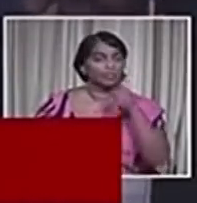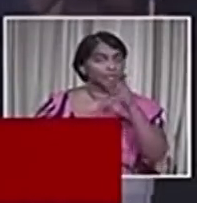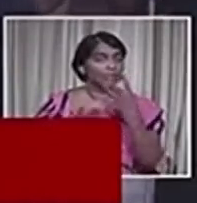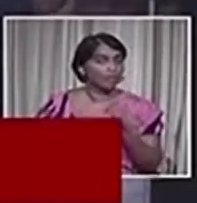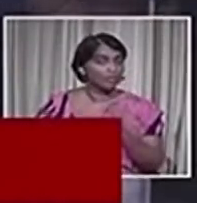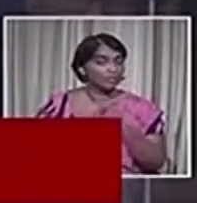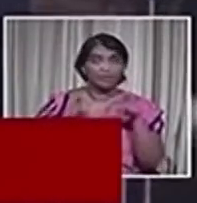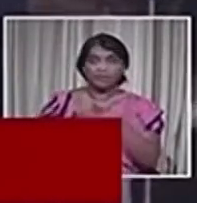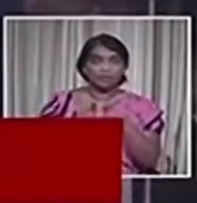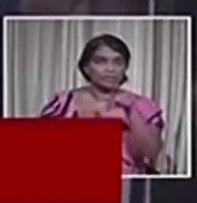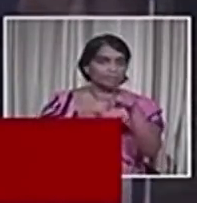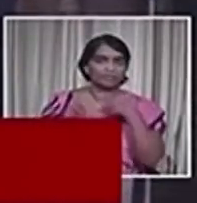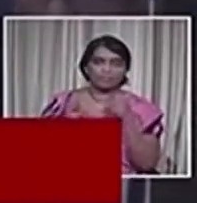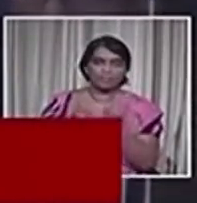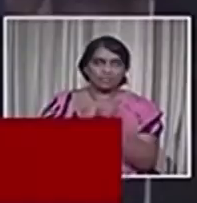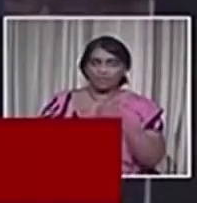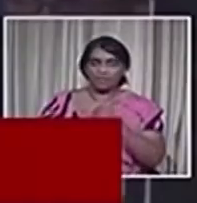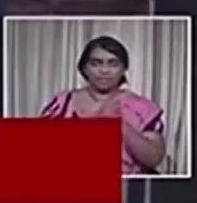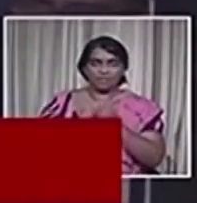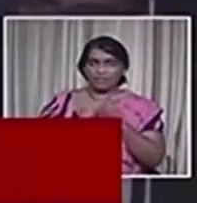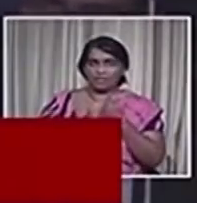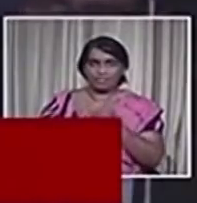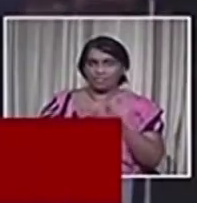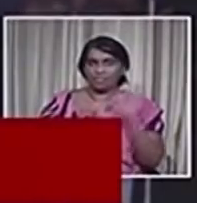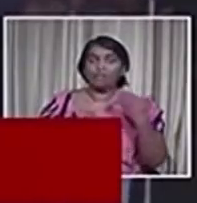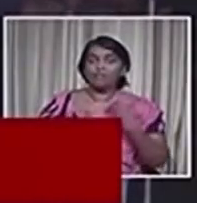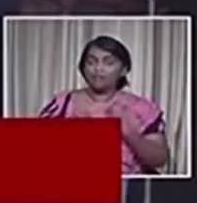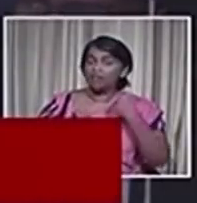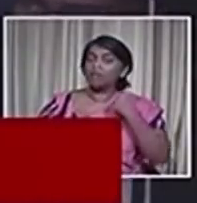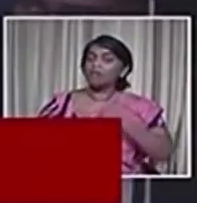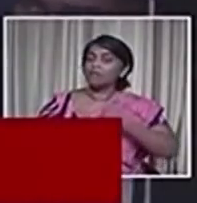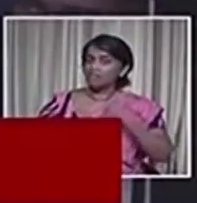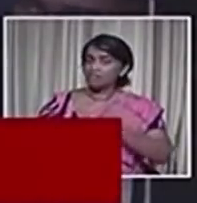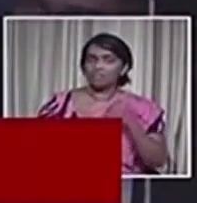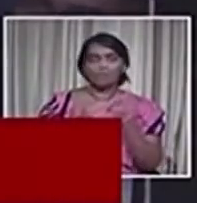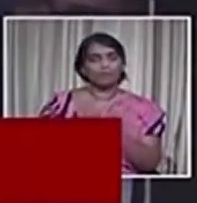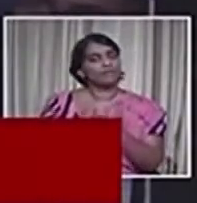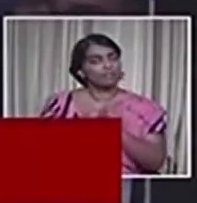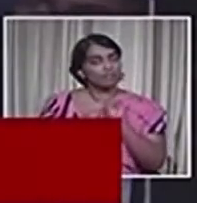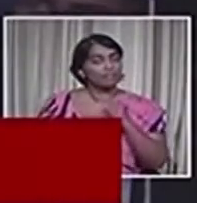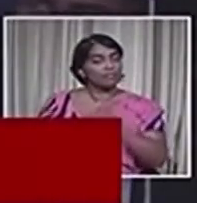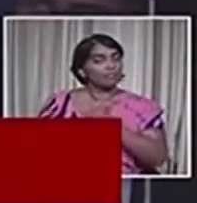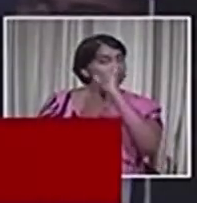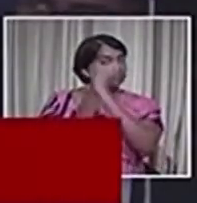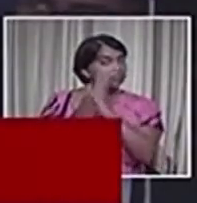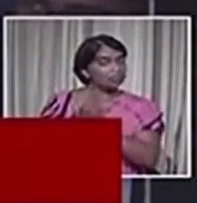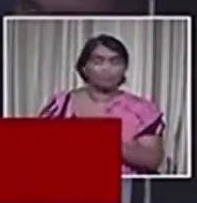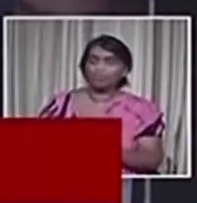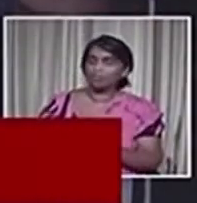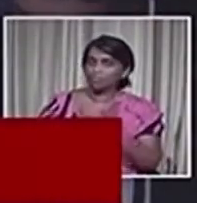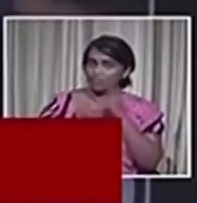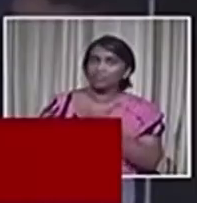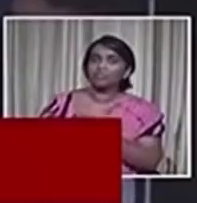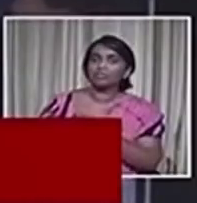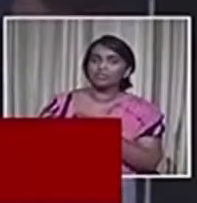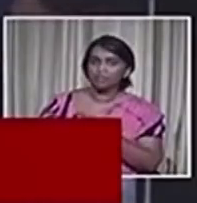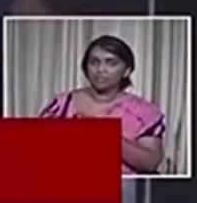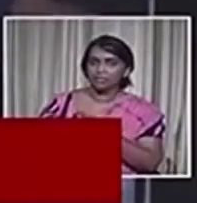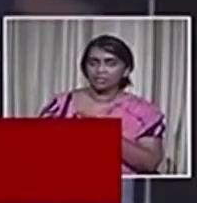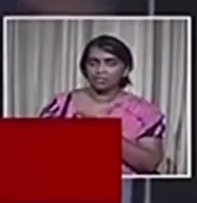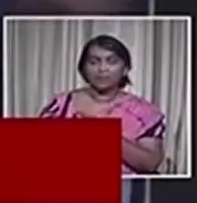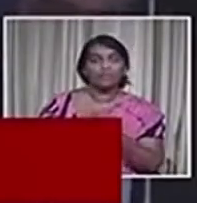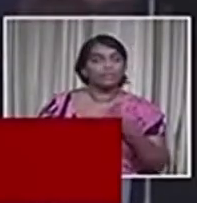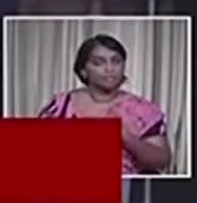We can't run government in the way we will run according to the Constitution. I agreed and I assured that we